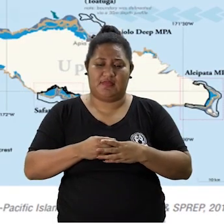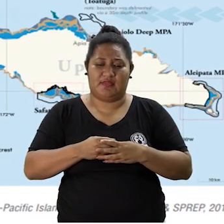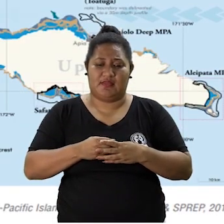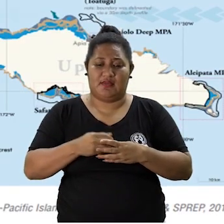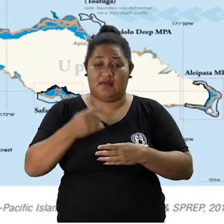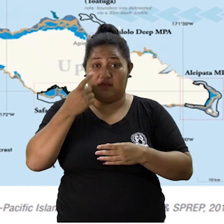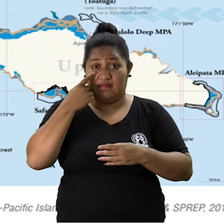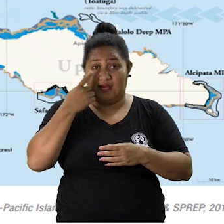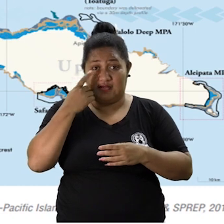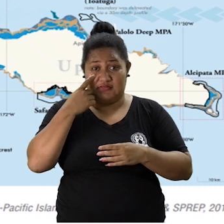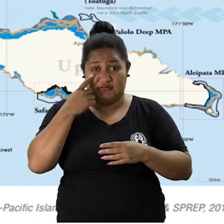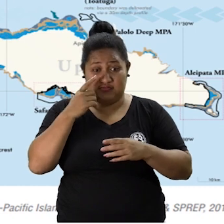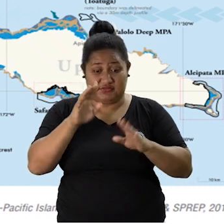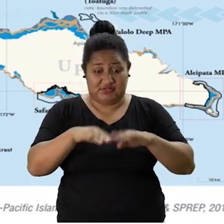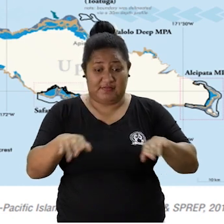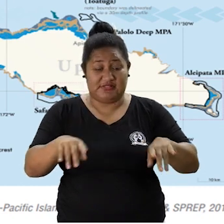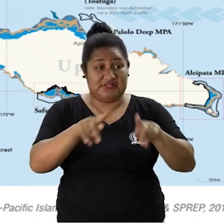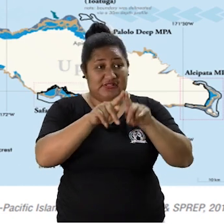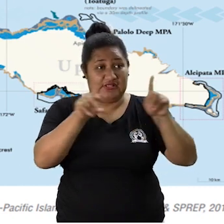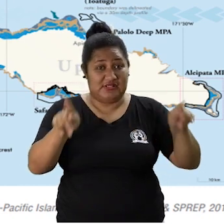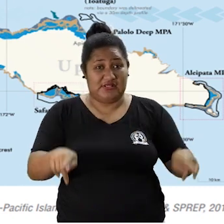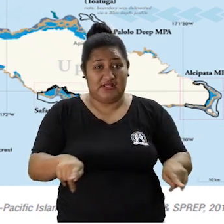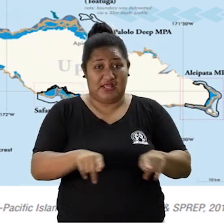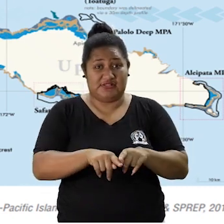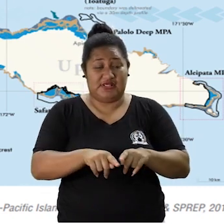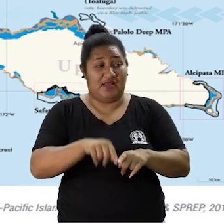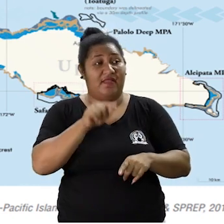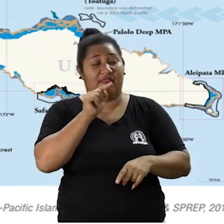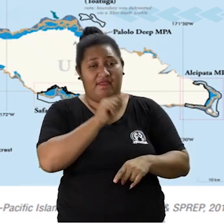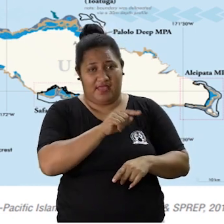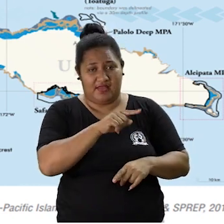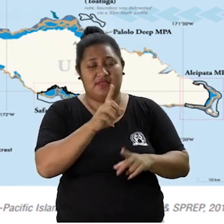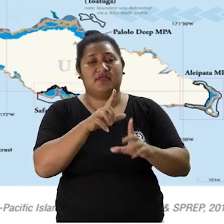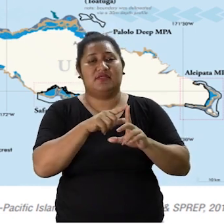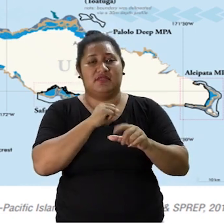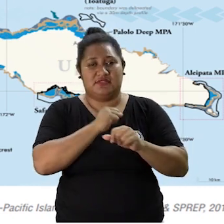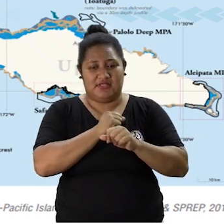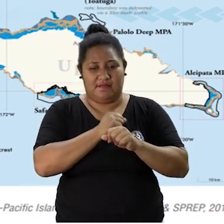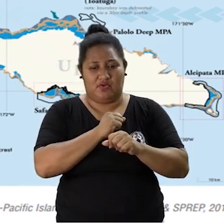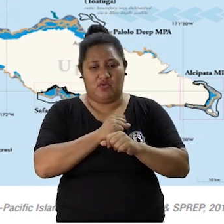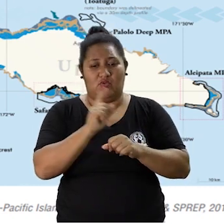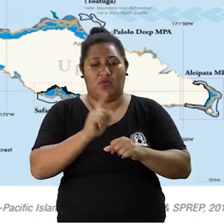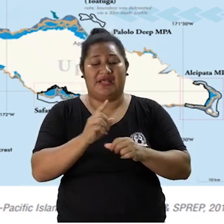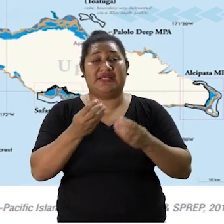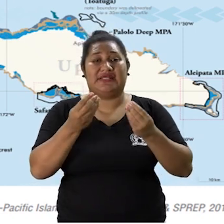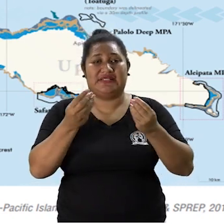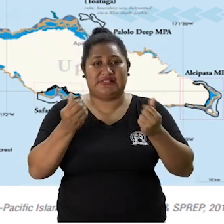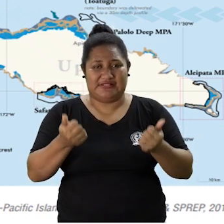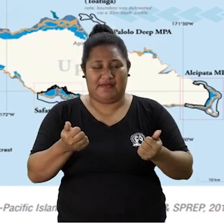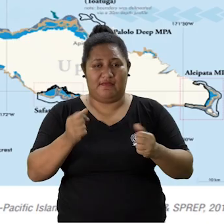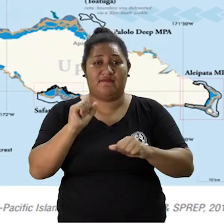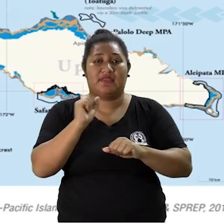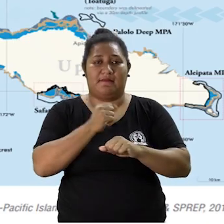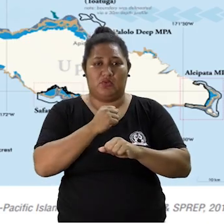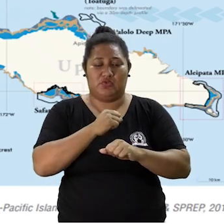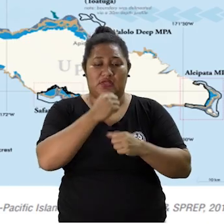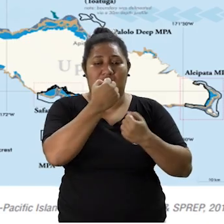Sisila mai tamiti le ata lea. That is an example of some of the marine protected